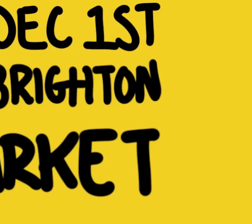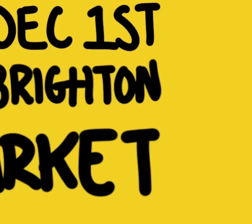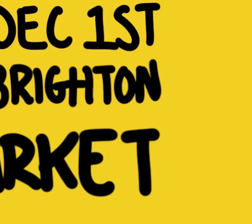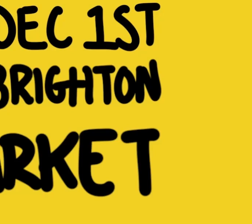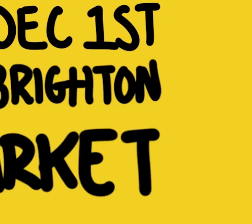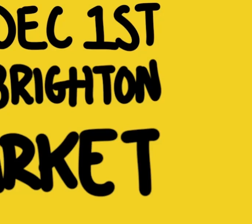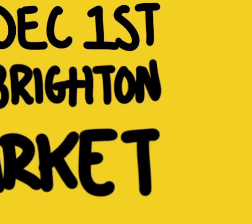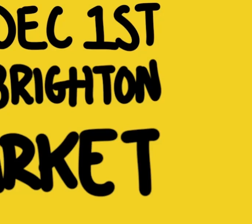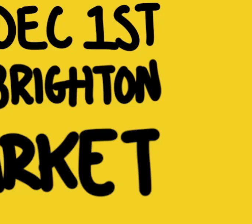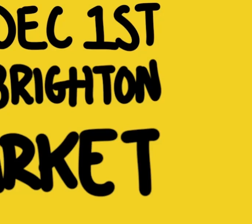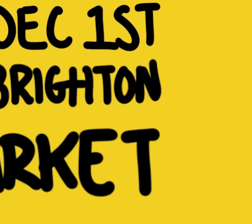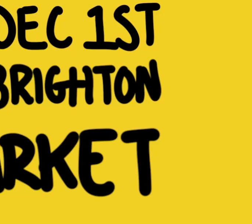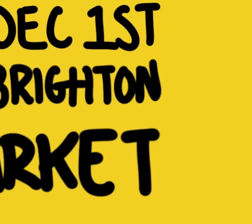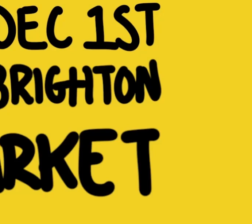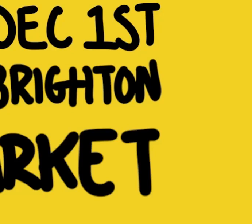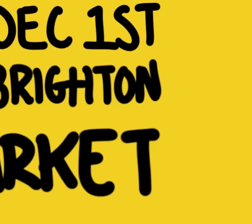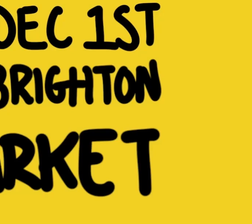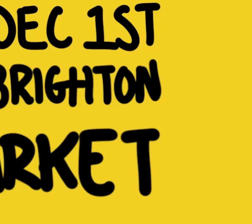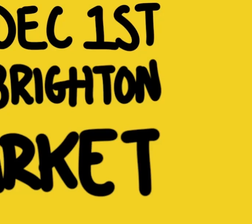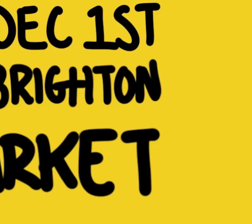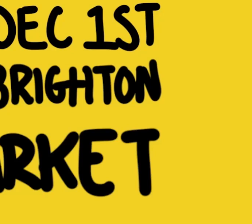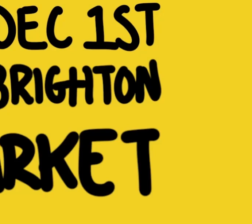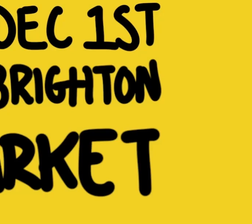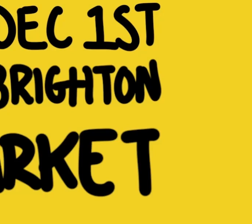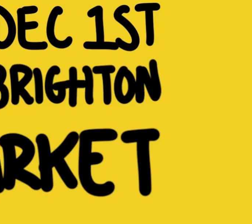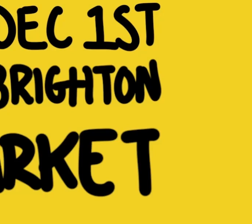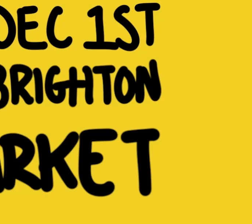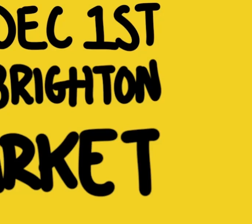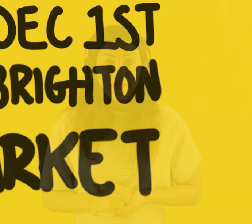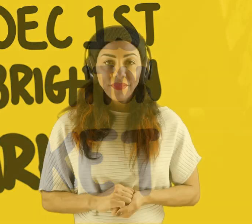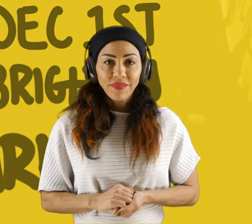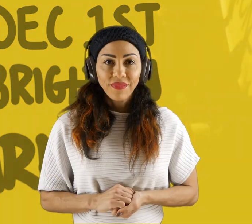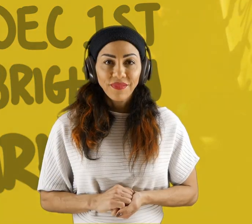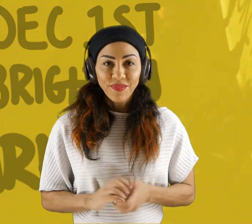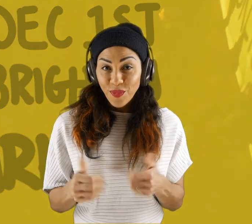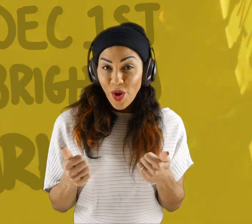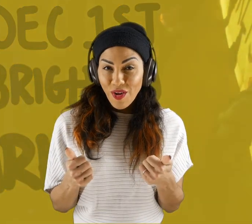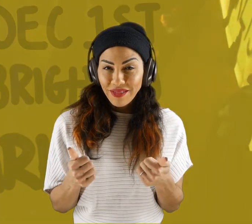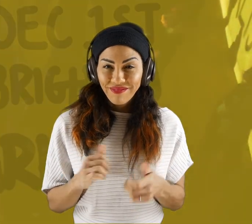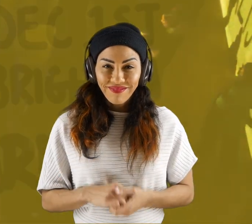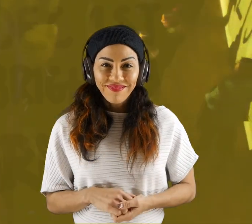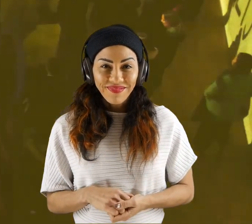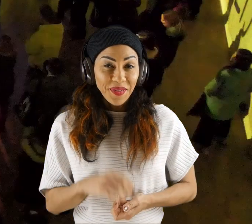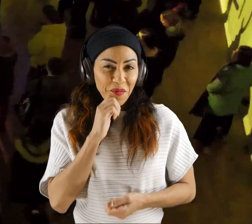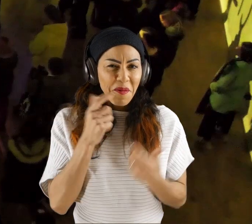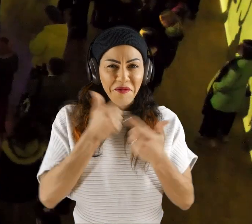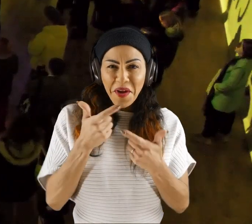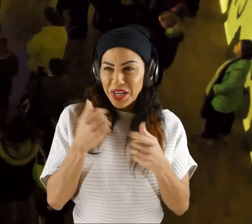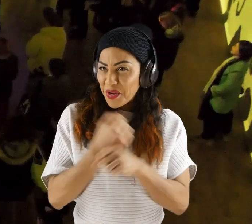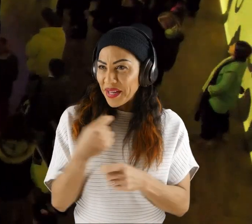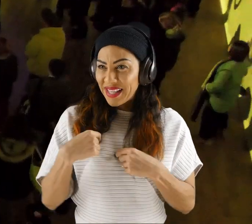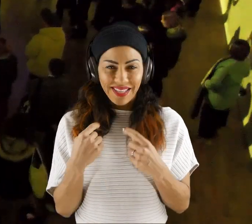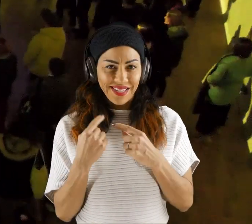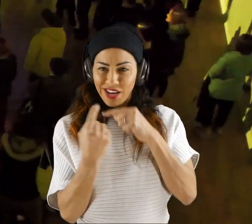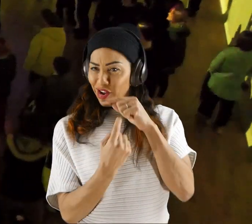Close the app, make the ting. Close it. Close the app, make the ting. Make it. Close the app, make the ting. Don't prolong and elongate the ting. It's going to be funny doing